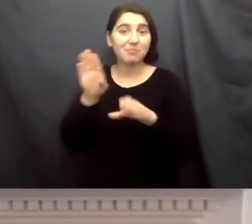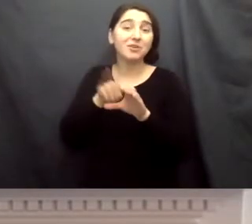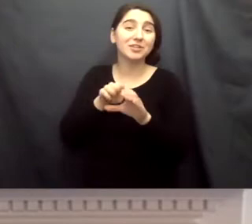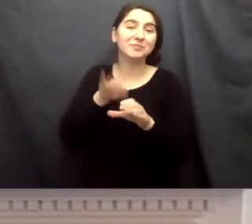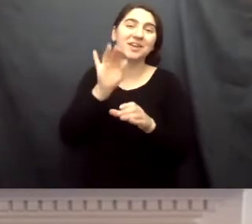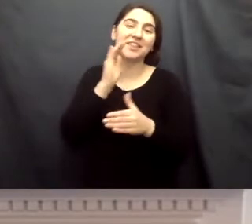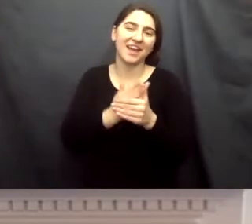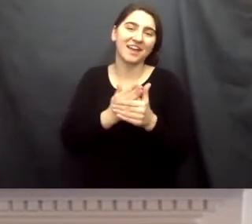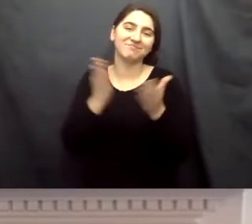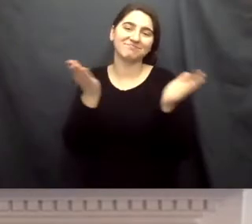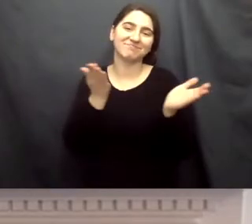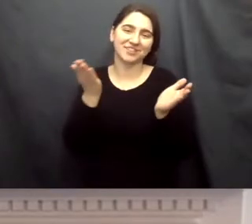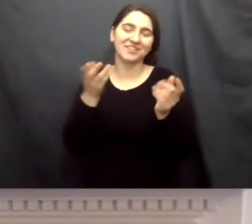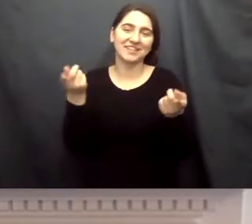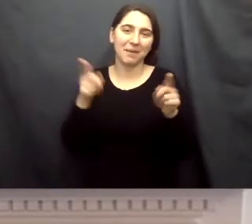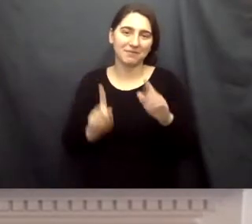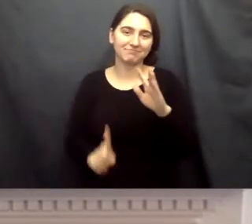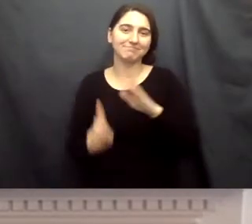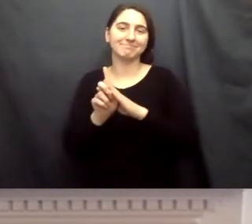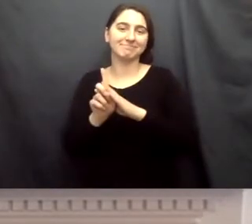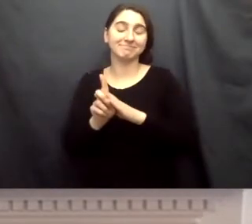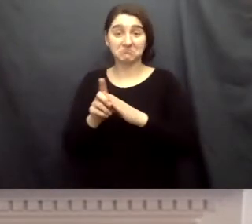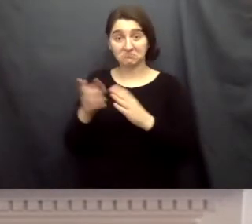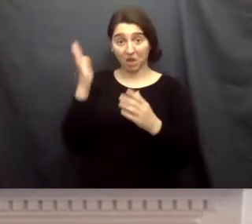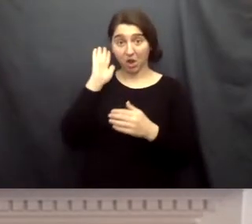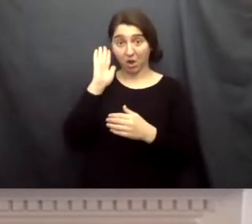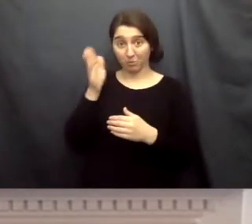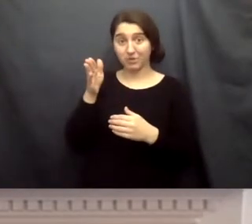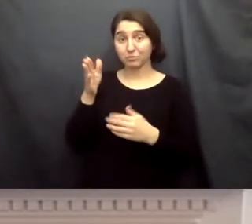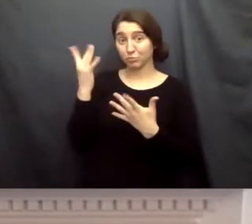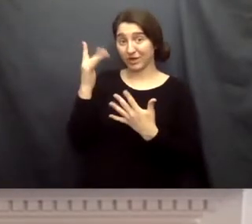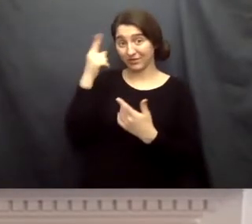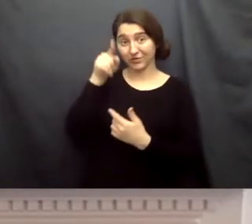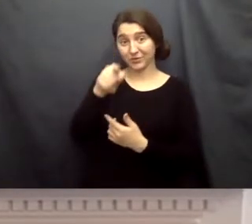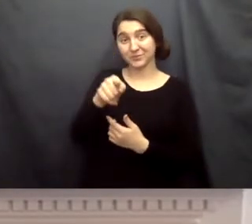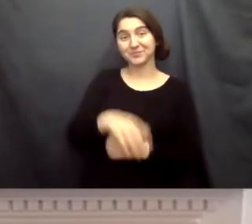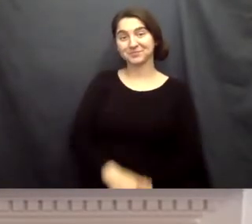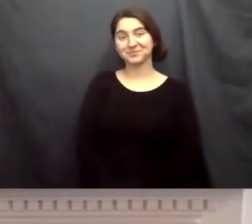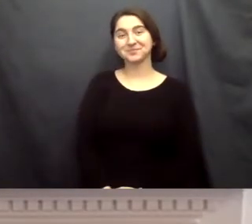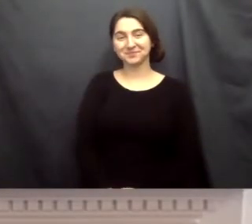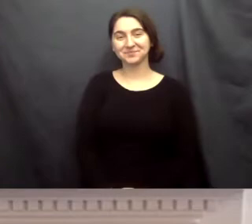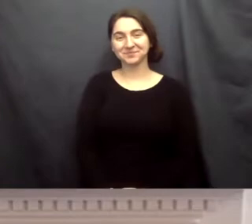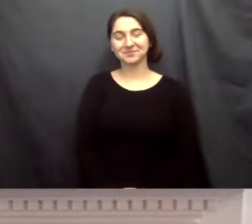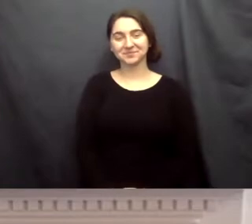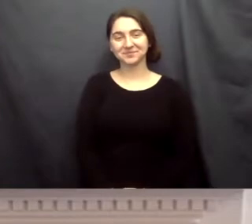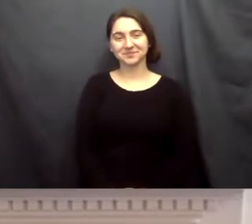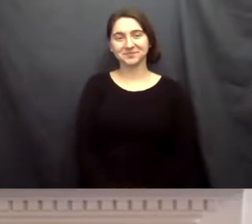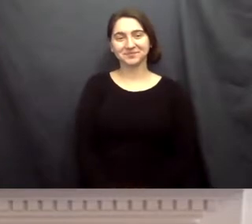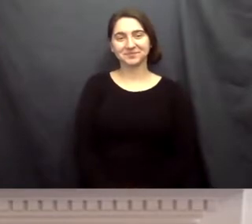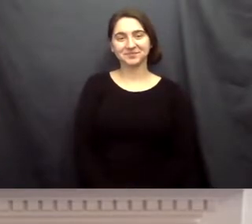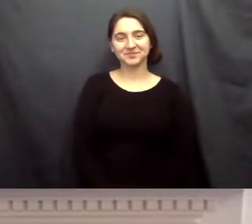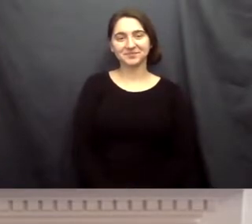you'll be able to participate in that portion of our service when it comes. Go ahead and get it. I'll wait.